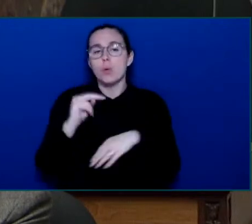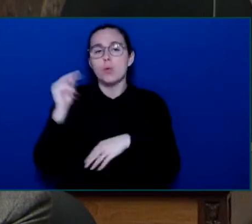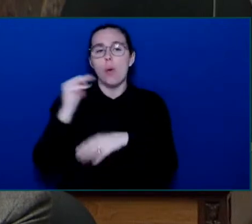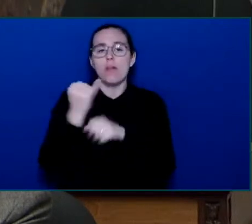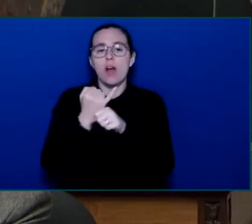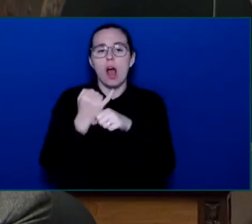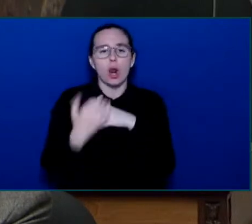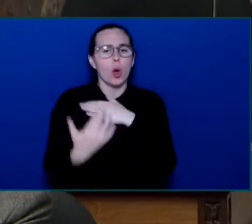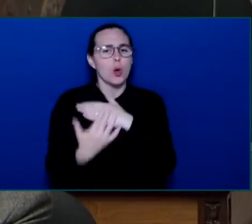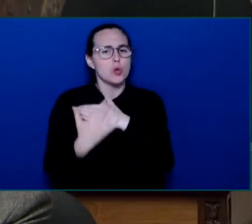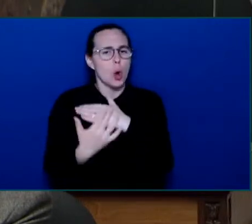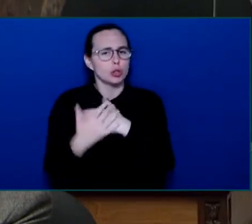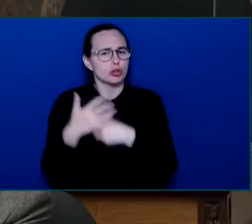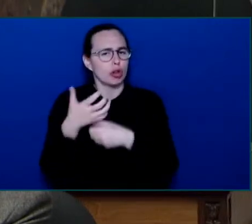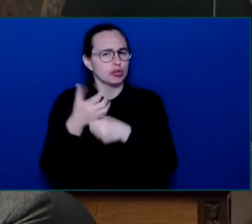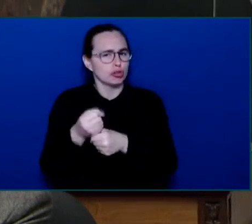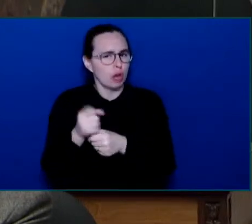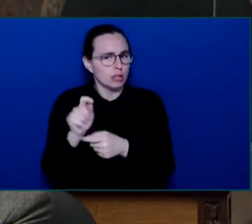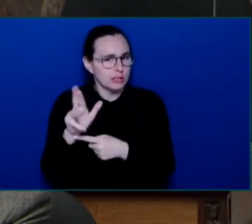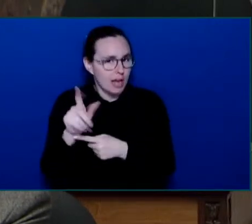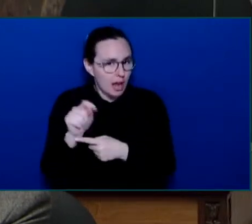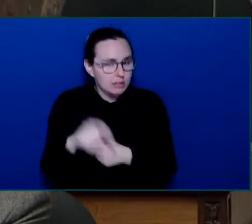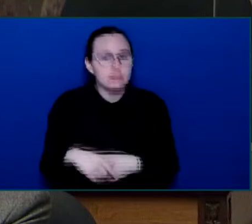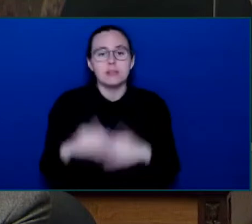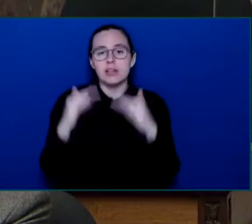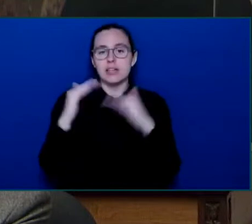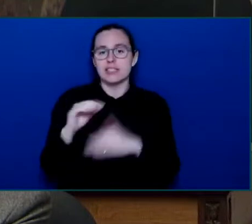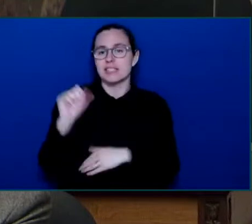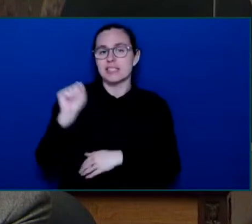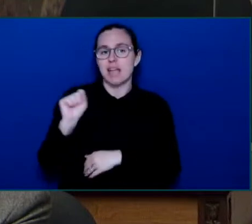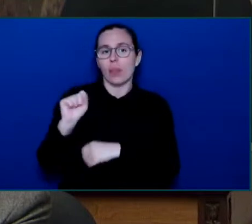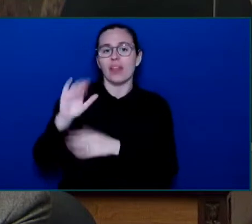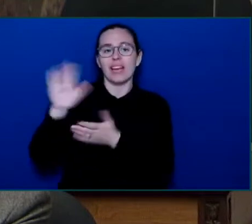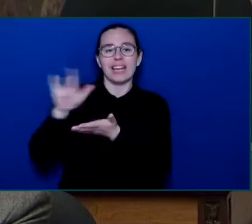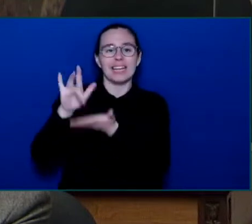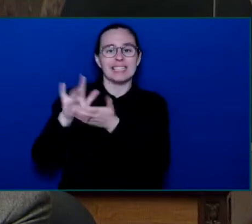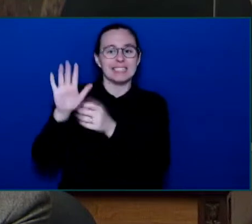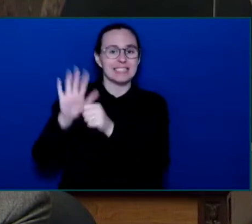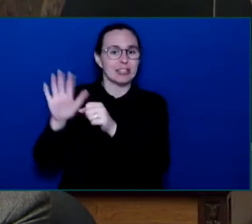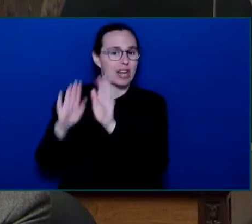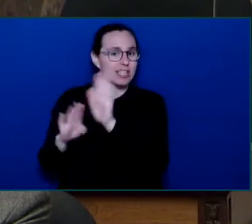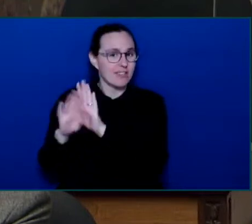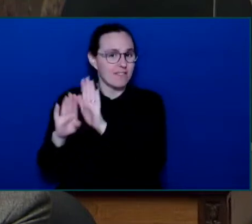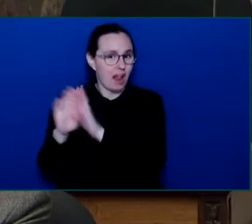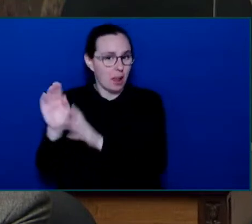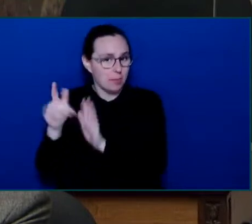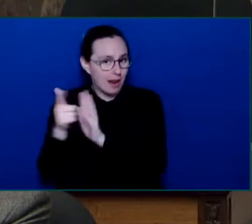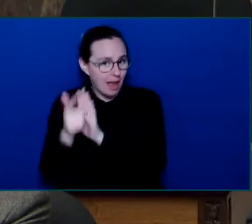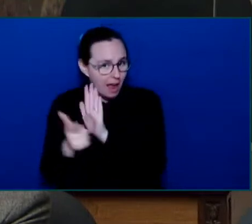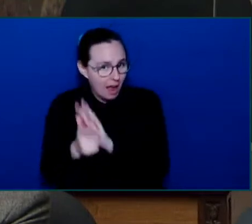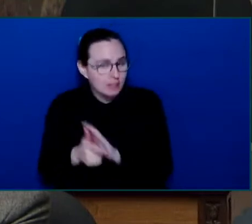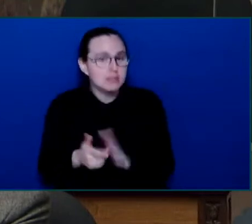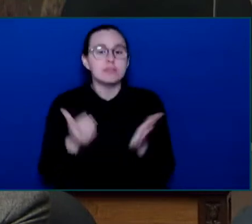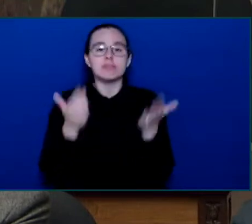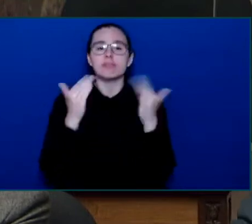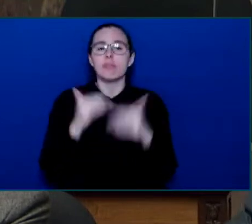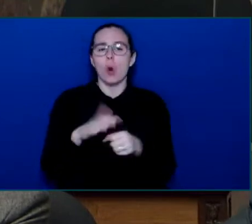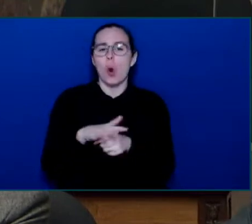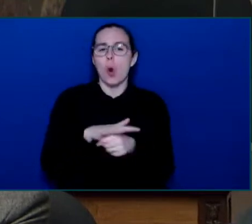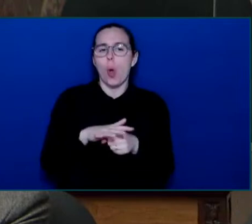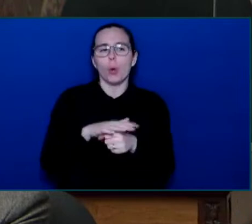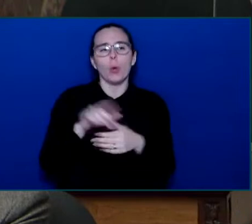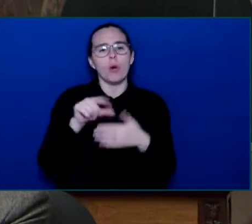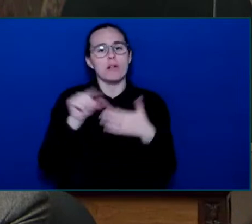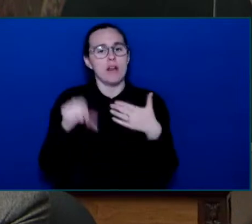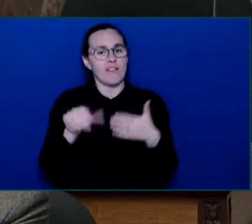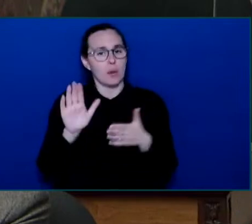Interior Development Initiative Trust Act, Local Government Act. This bill also makes consequential amendments to a number of other statutes. I'll be pleased to